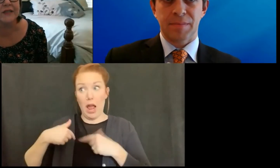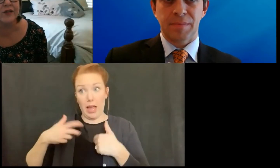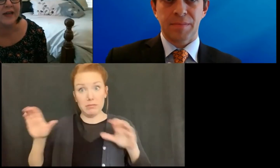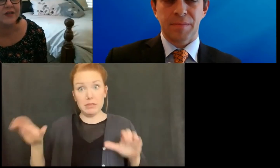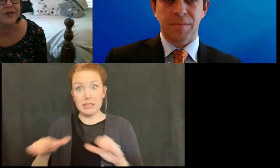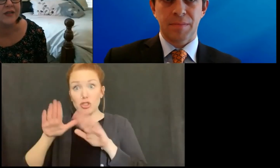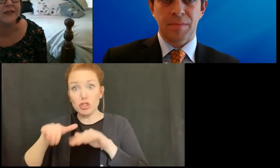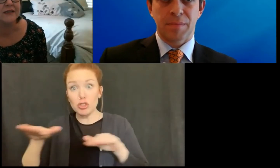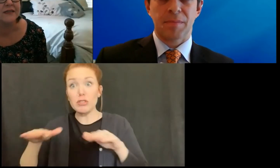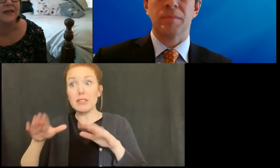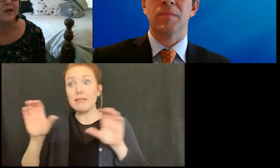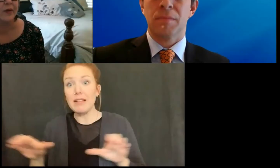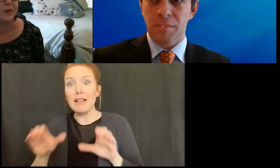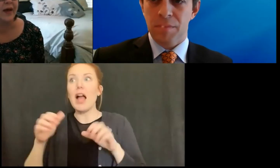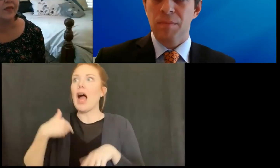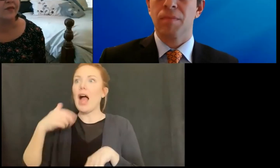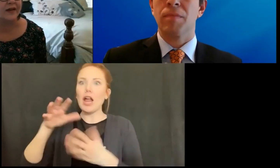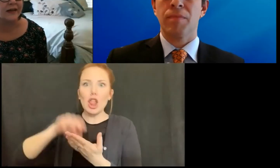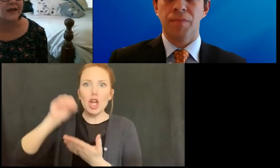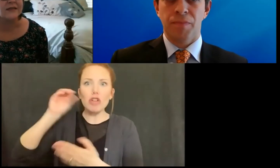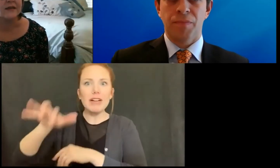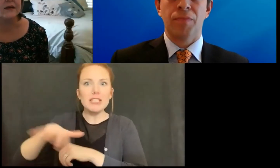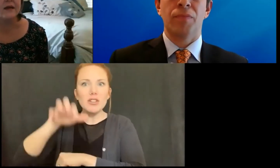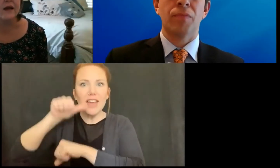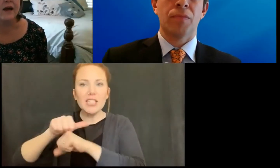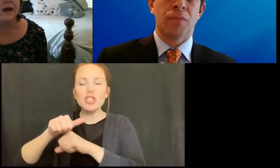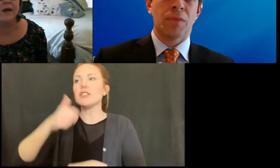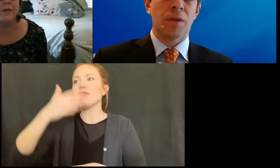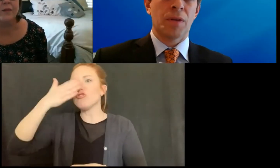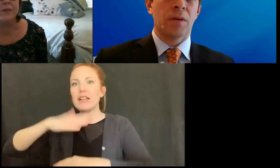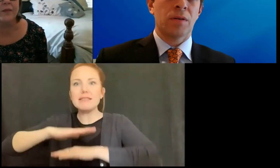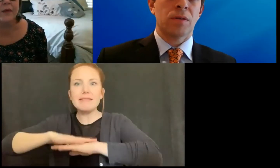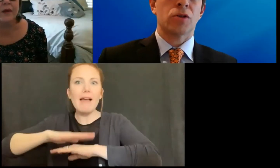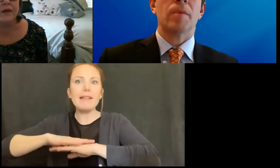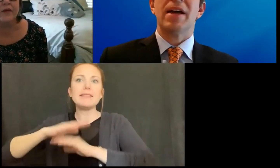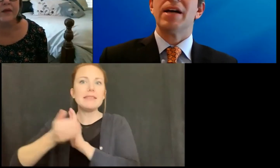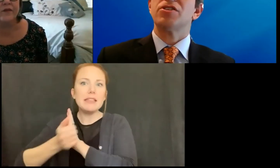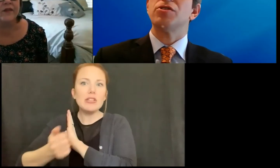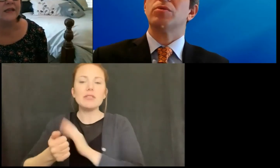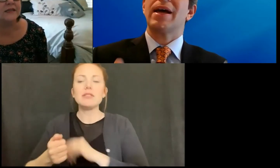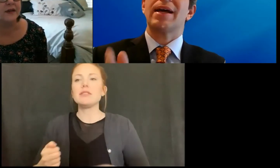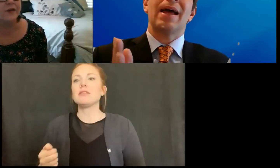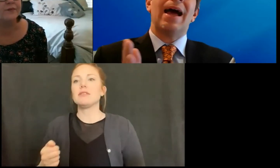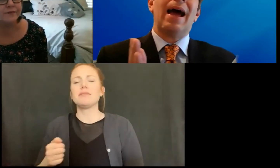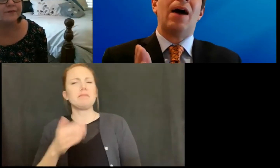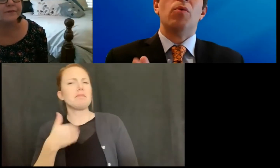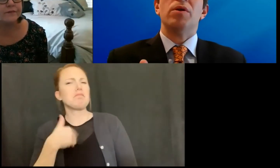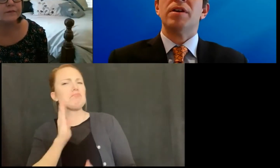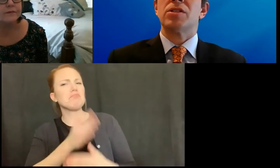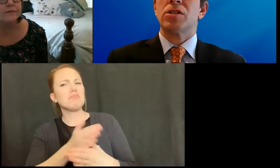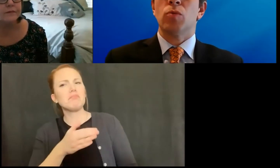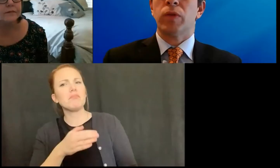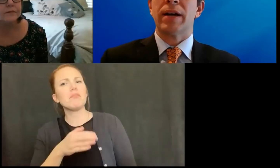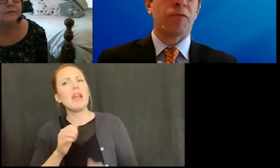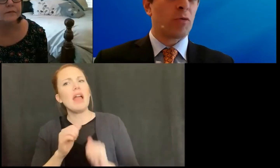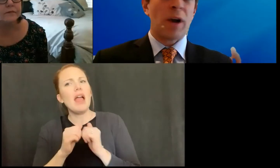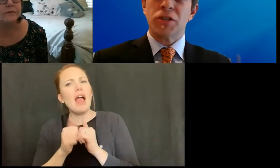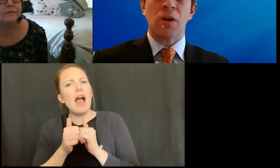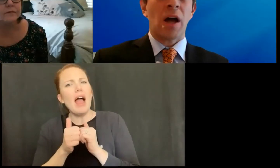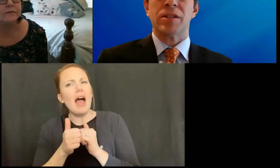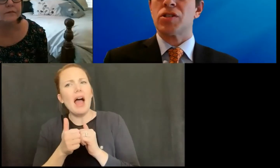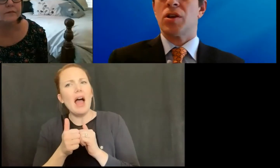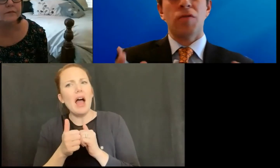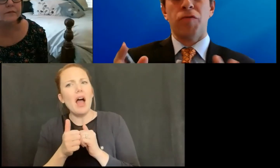learn reservations and a little bit about the front desk. Let me ask you, like, how would this, like,